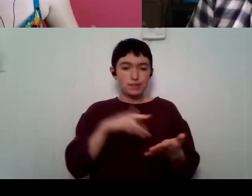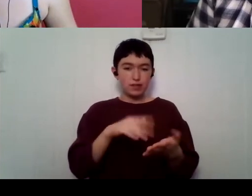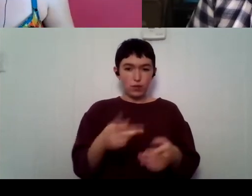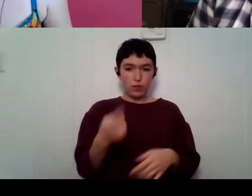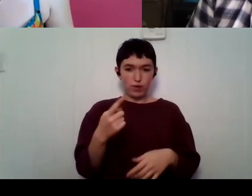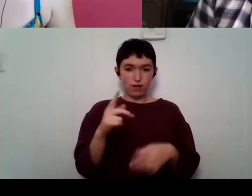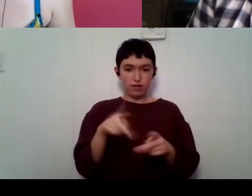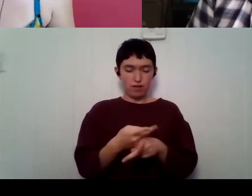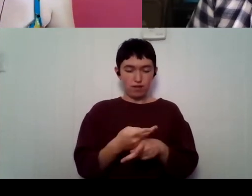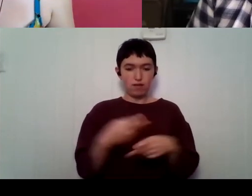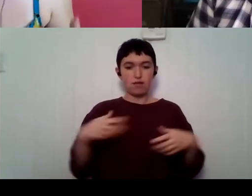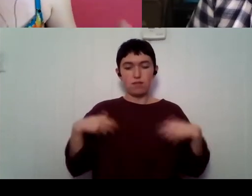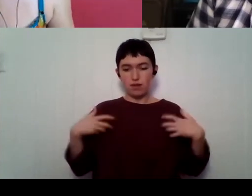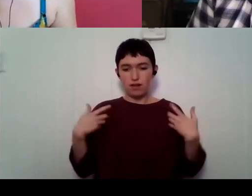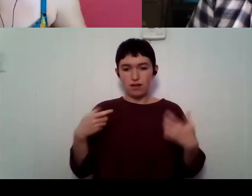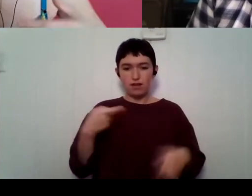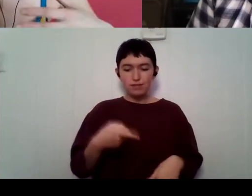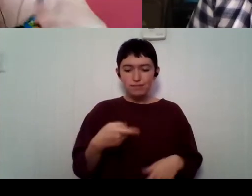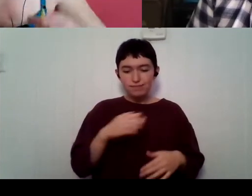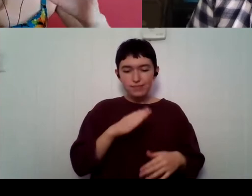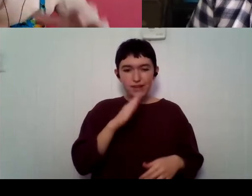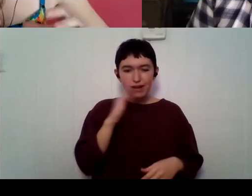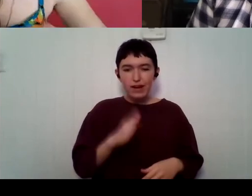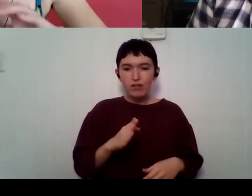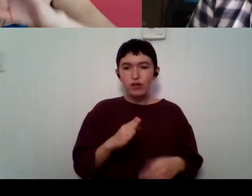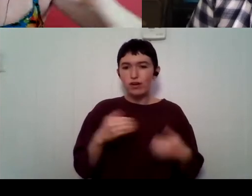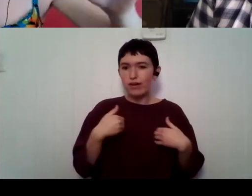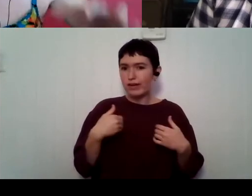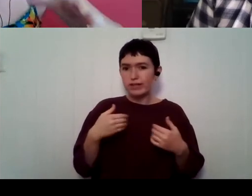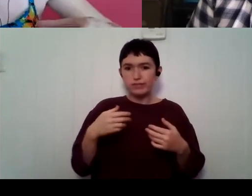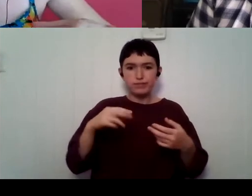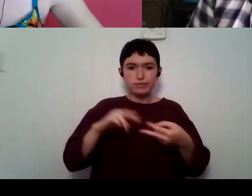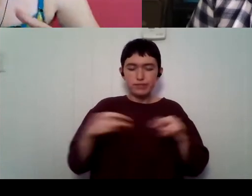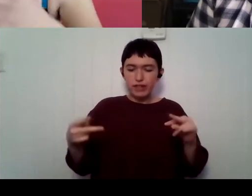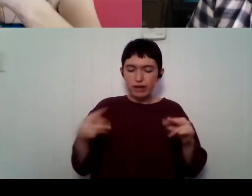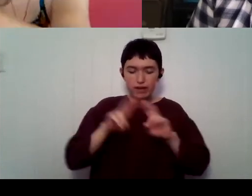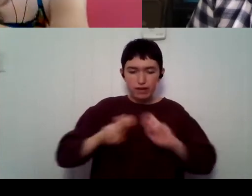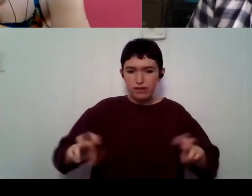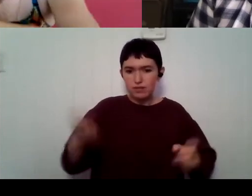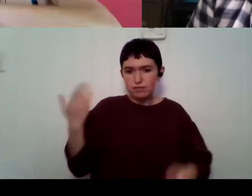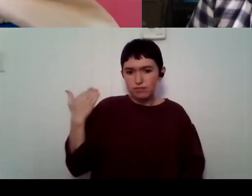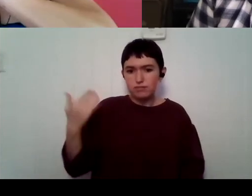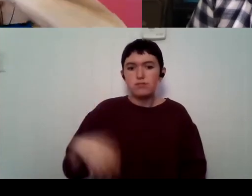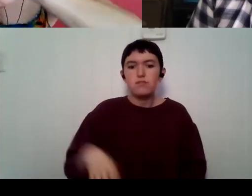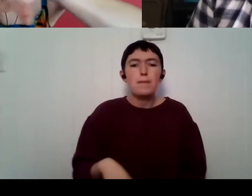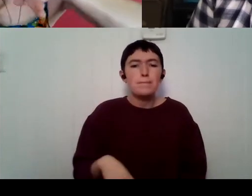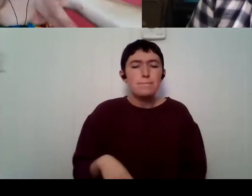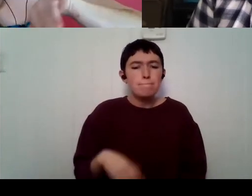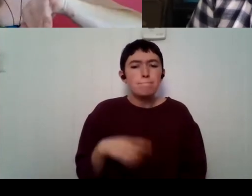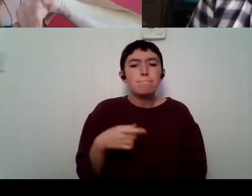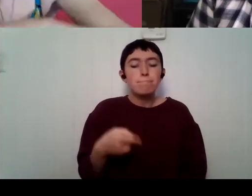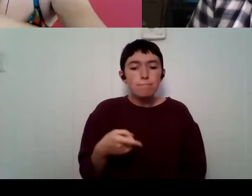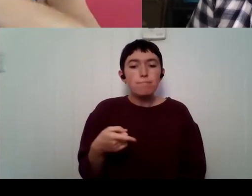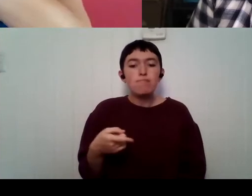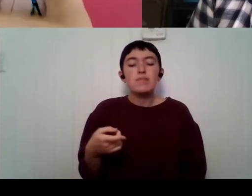really been DNA analysis. It's only based on the geographic location. So like, for instance, there's a huge chunk of